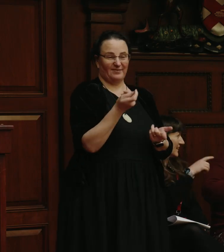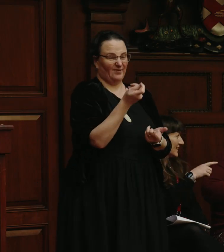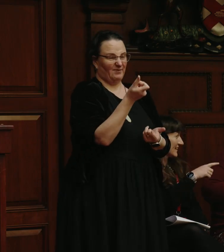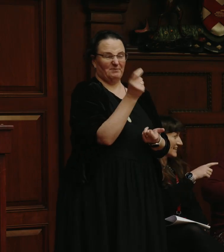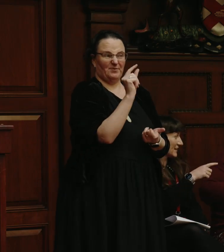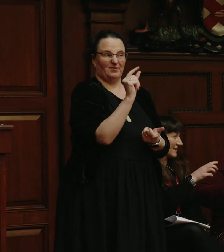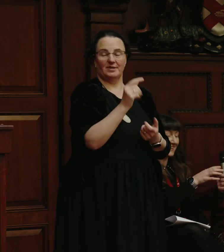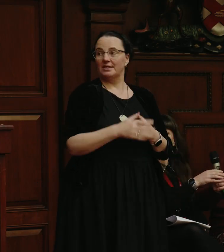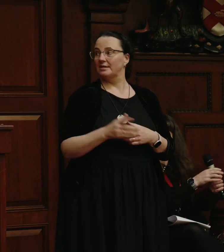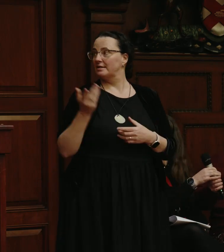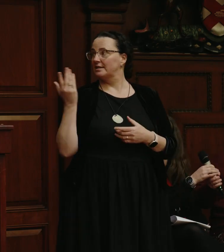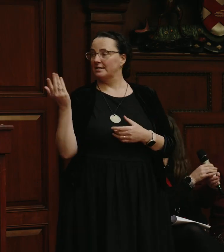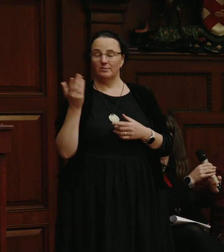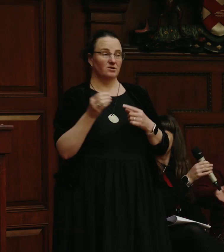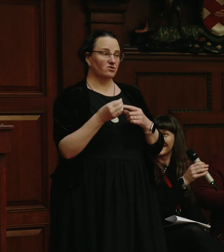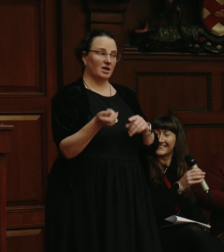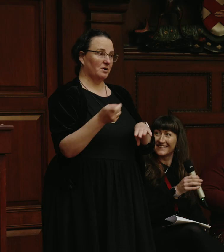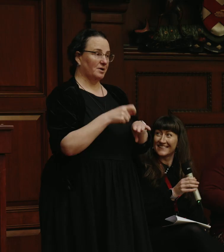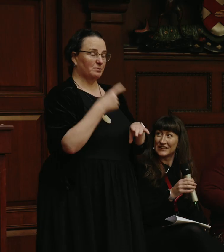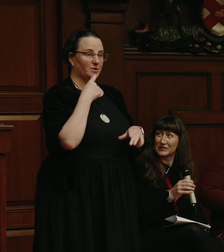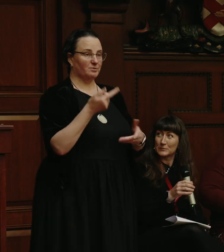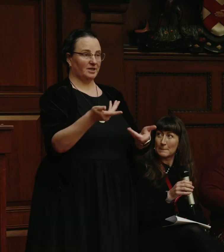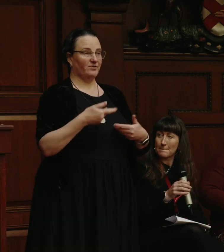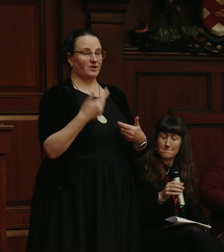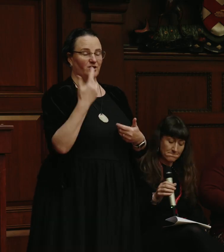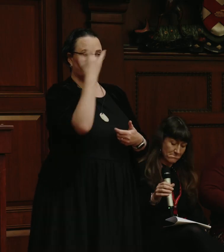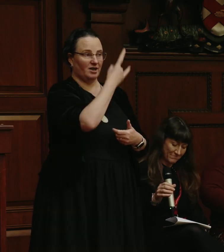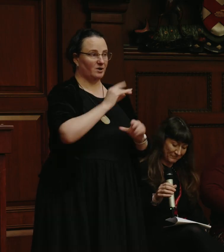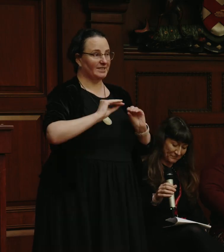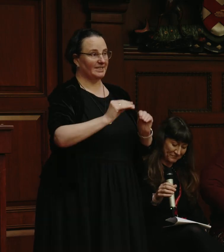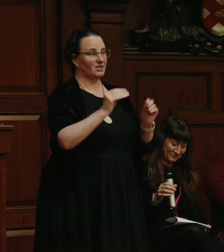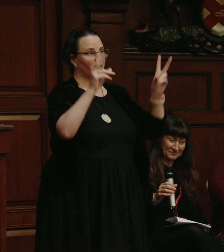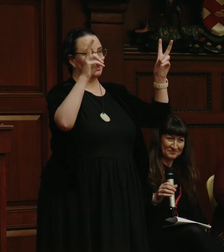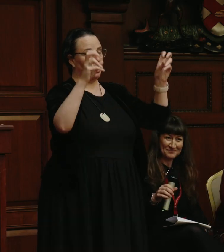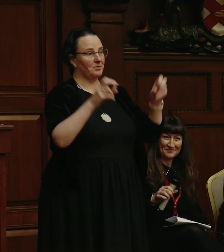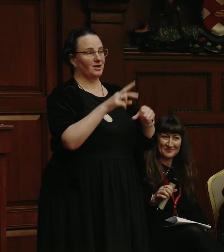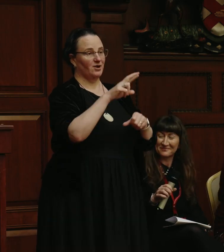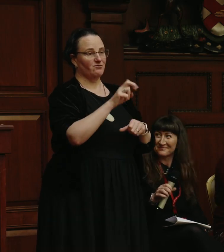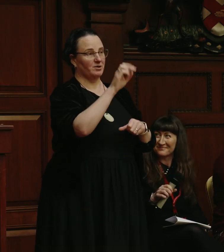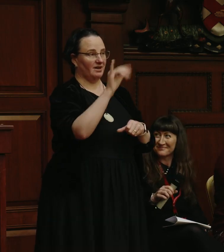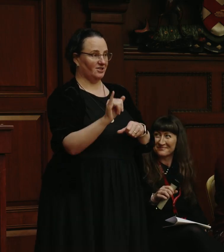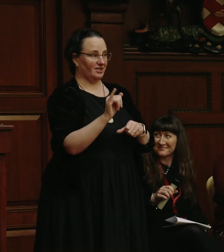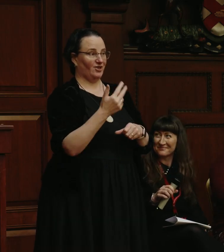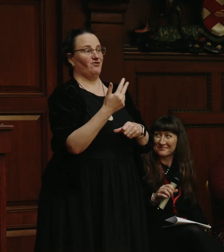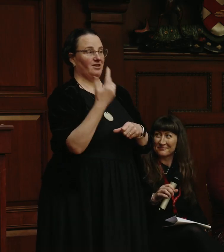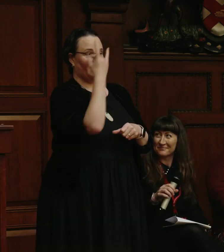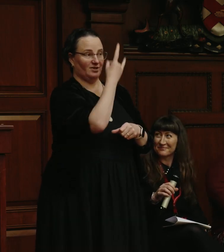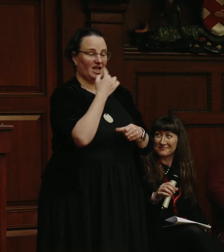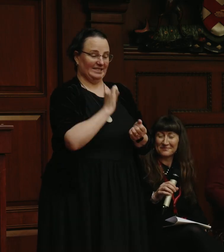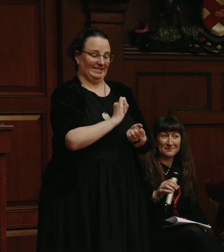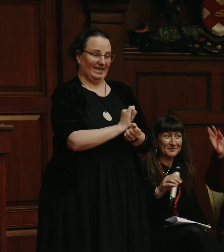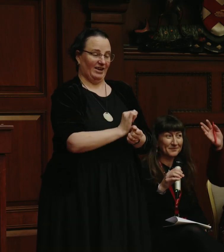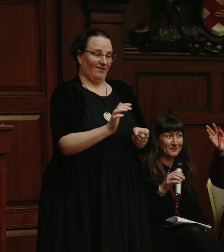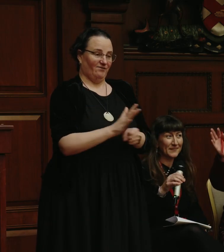minimal. Yeah, we try our best, but we're given 3 hours to teach them all of rheumatology in undergraduates. So it's tight.